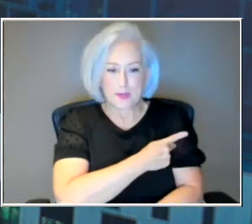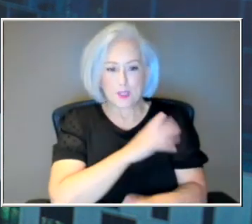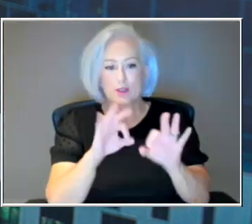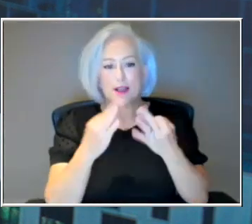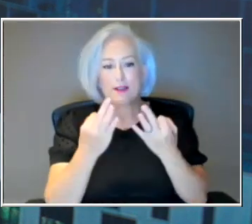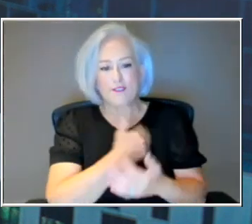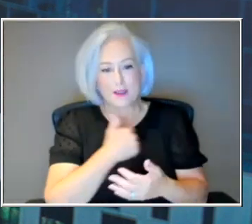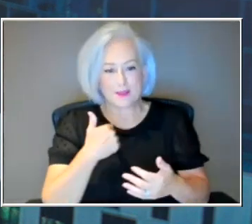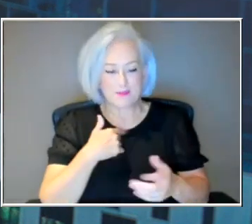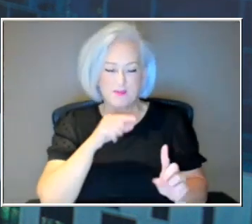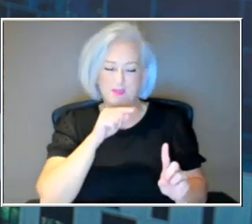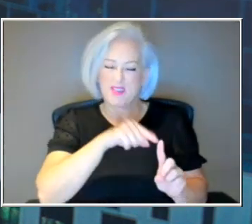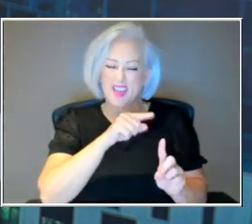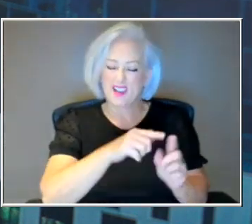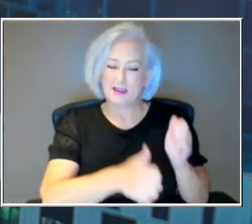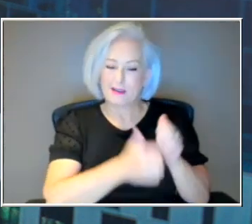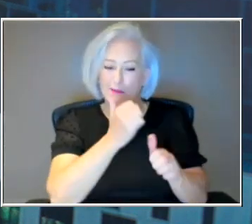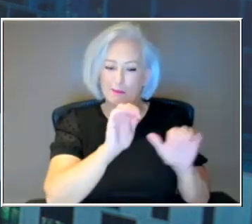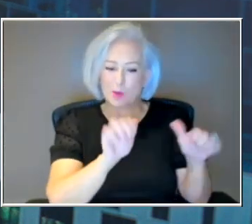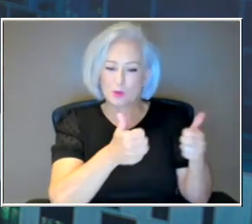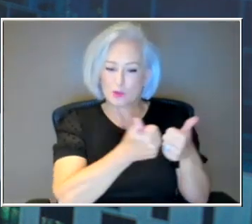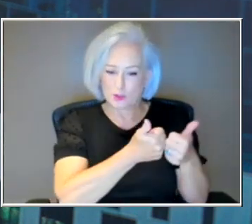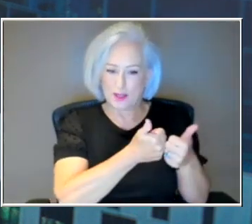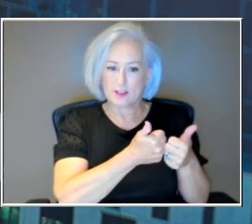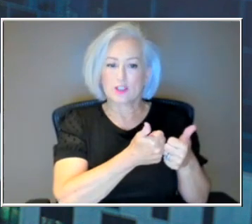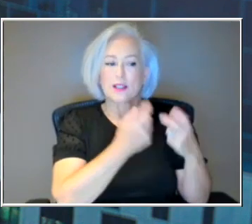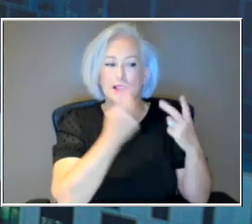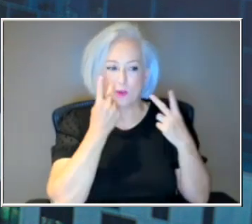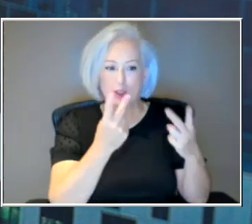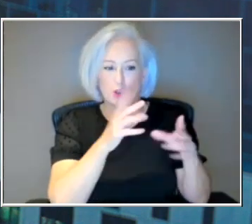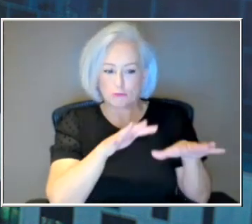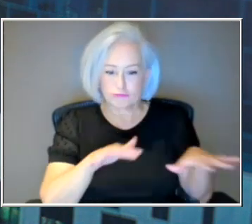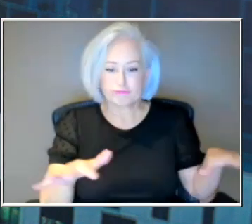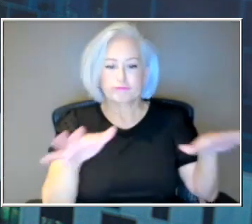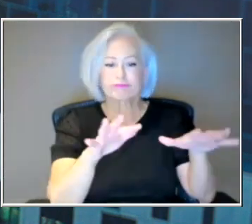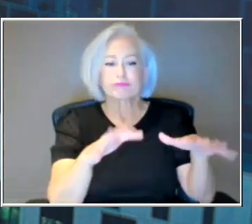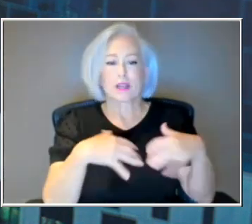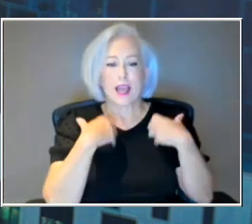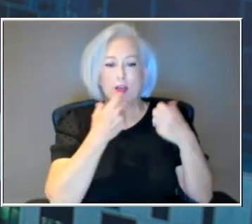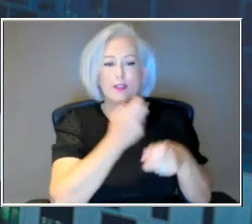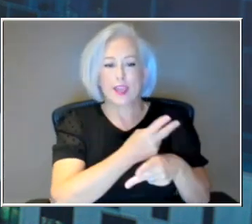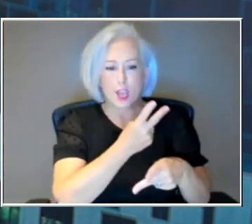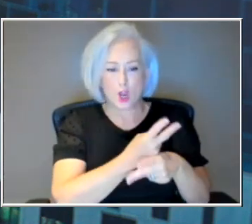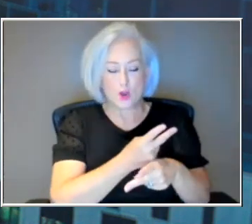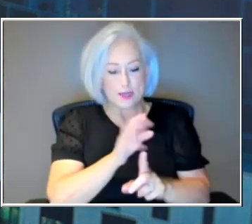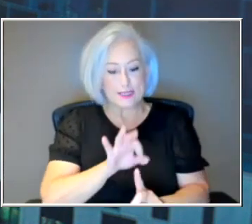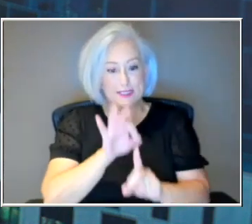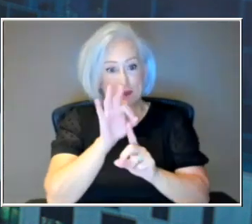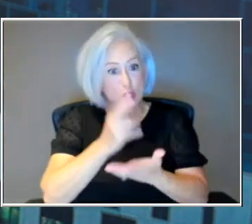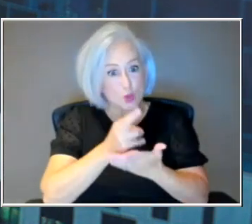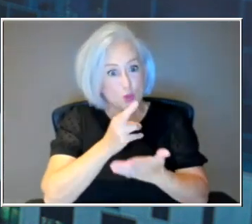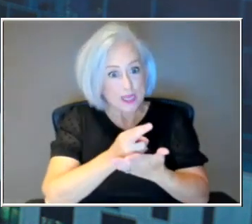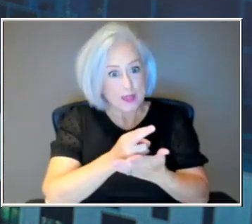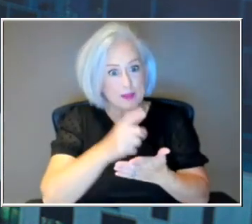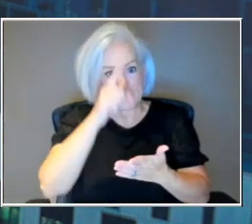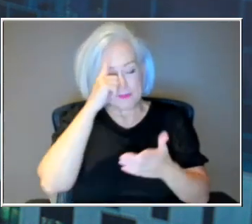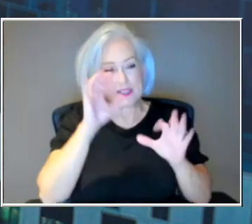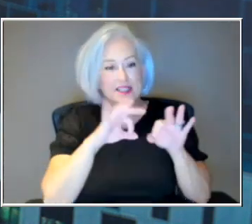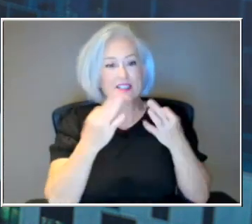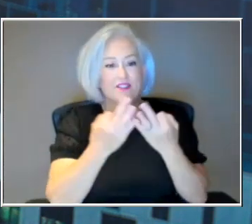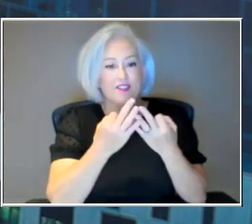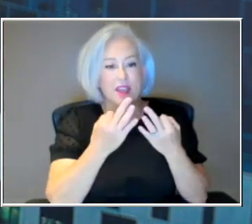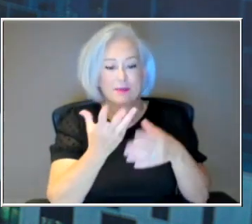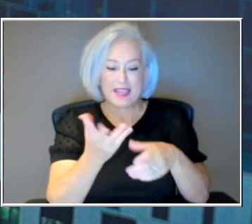challenge that we saw across the healthcare landscape, and especially more so in rehab because family involvement is so paramount to a